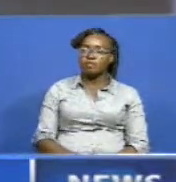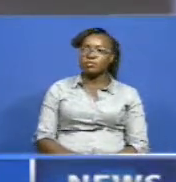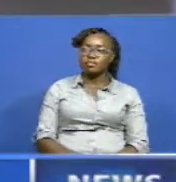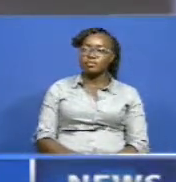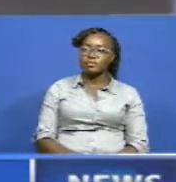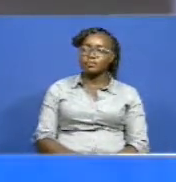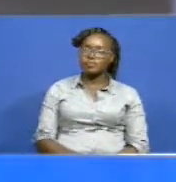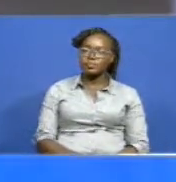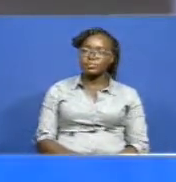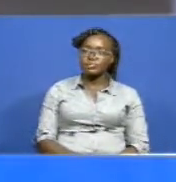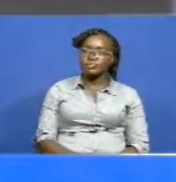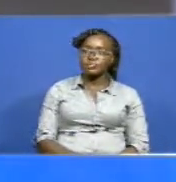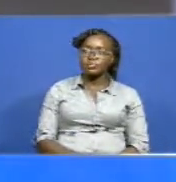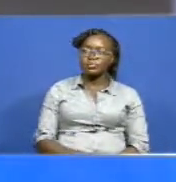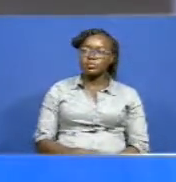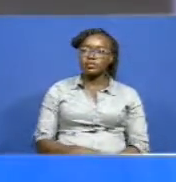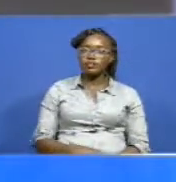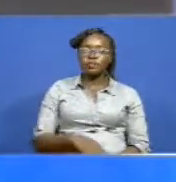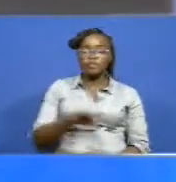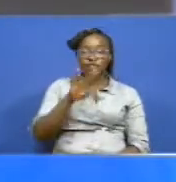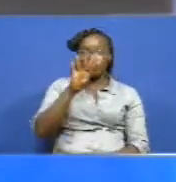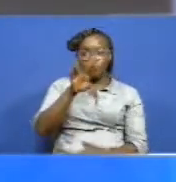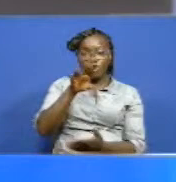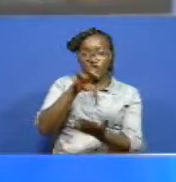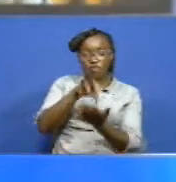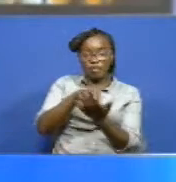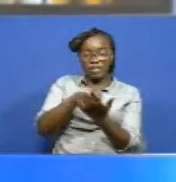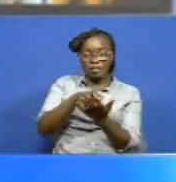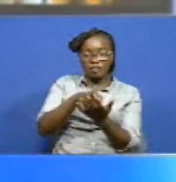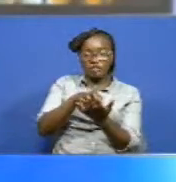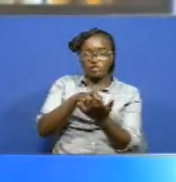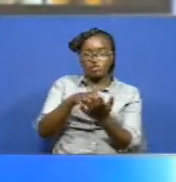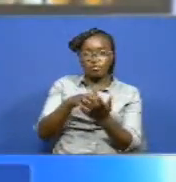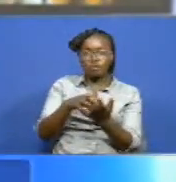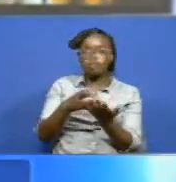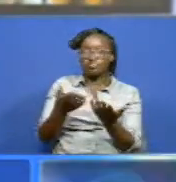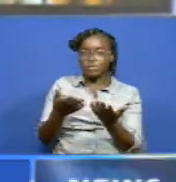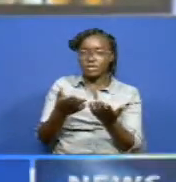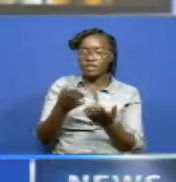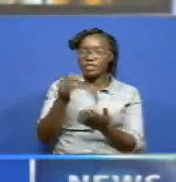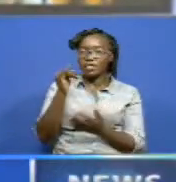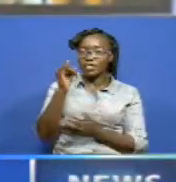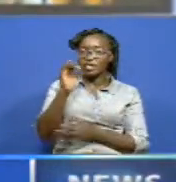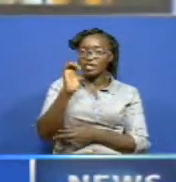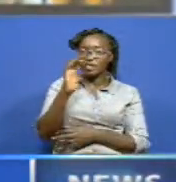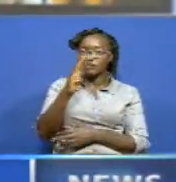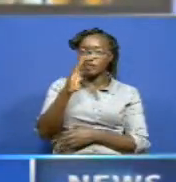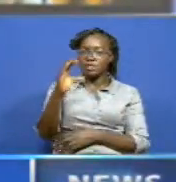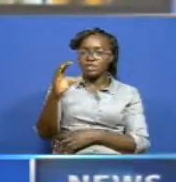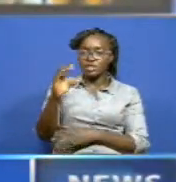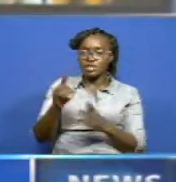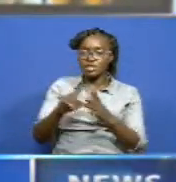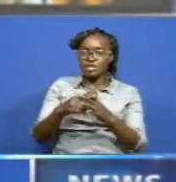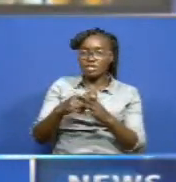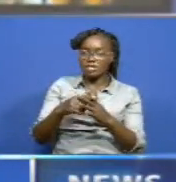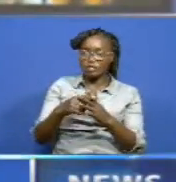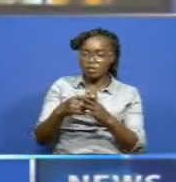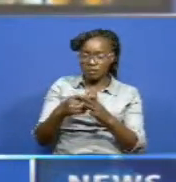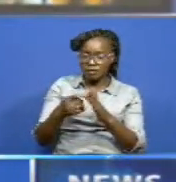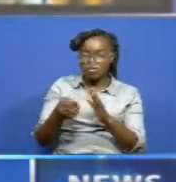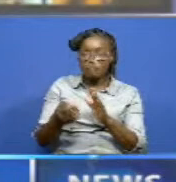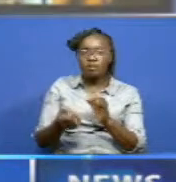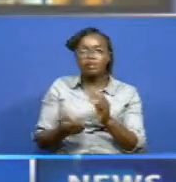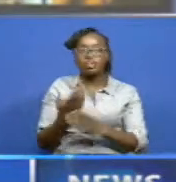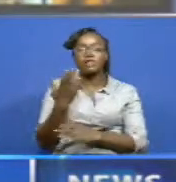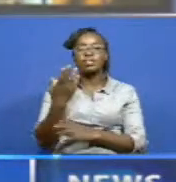The process of filling the 4 vacant positions at the Independent Electoral and Boundaries Commission is expected to start promptly after